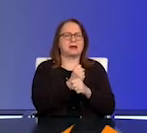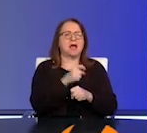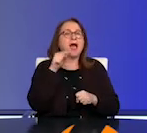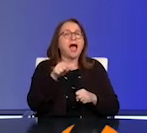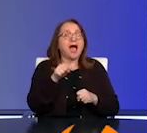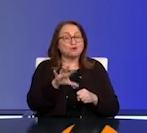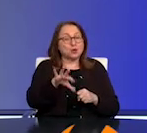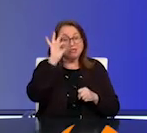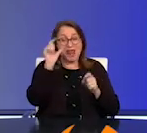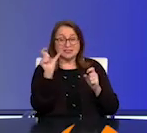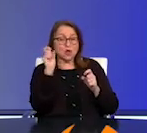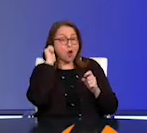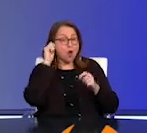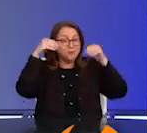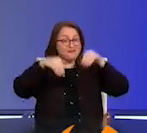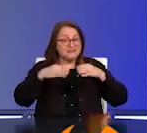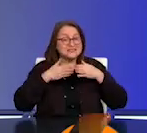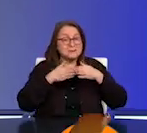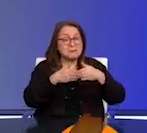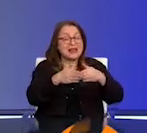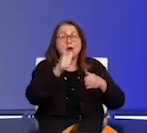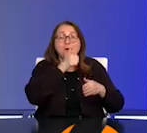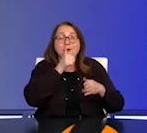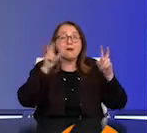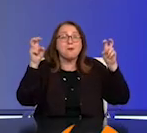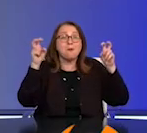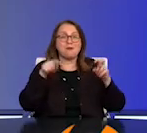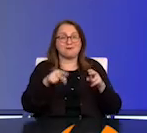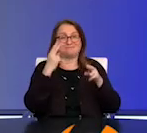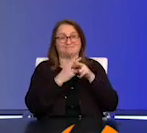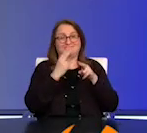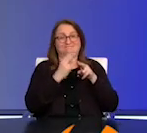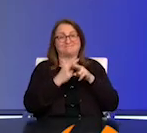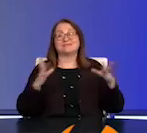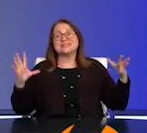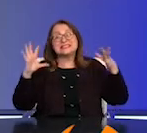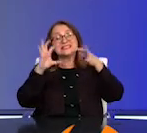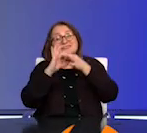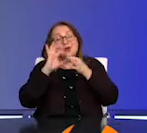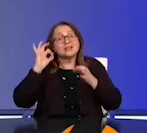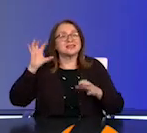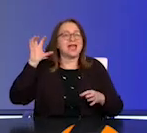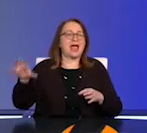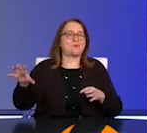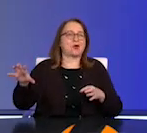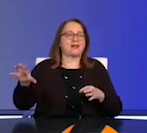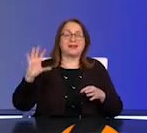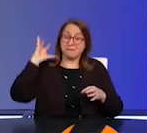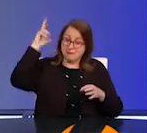apt for those times, but which, if I may say so, continues to resonate to this